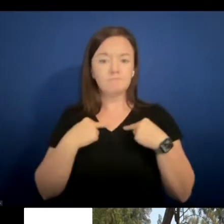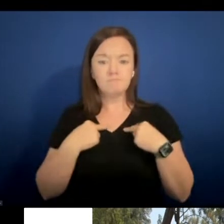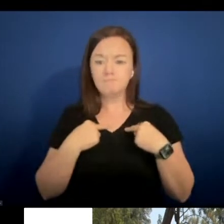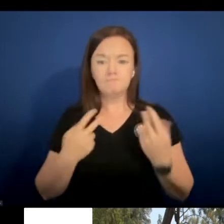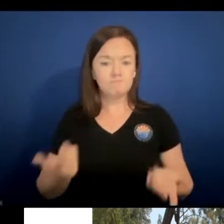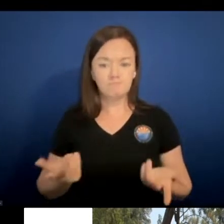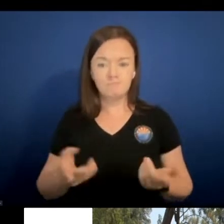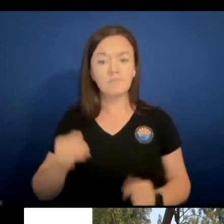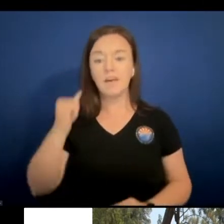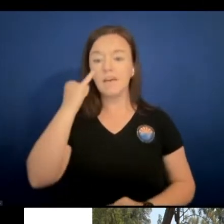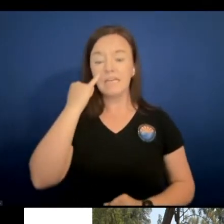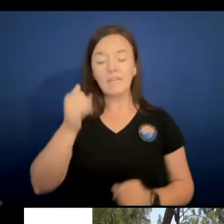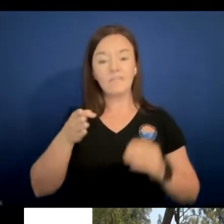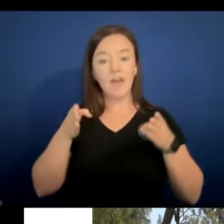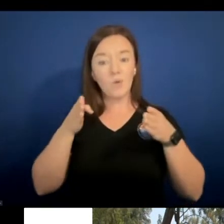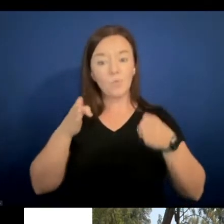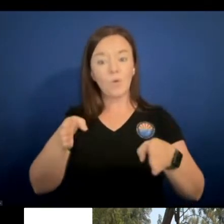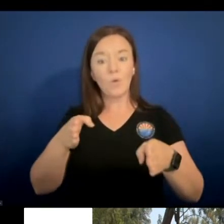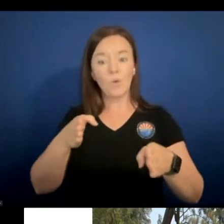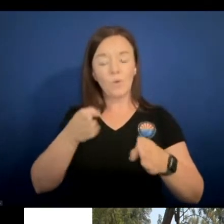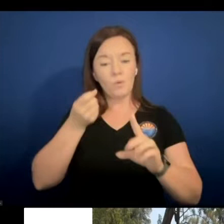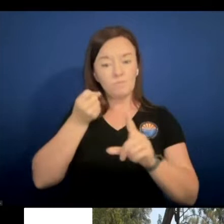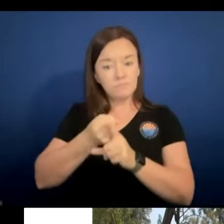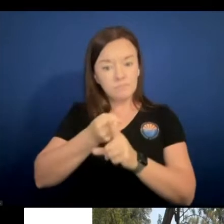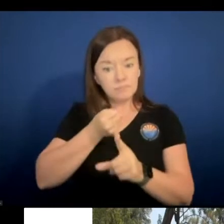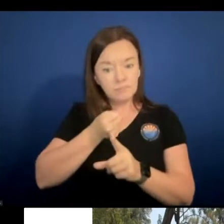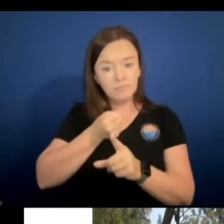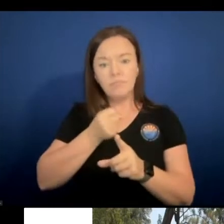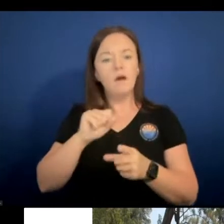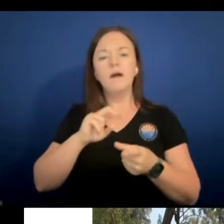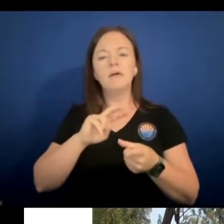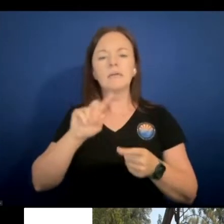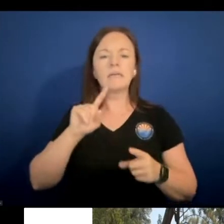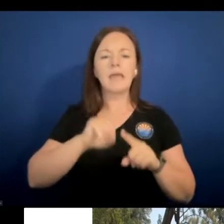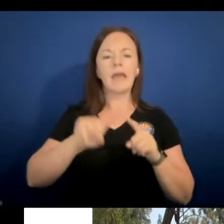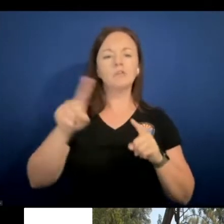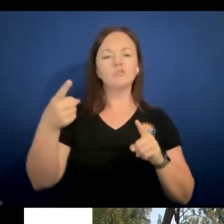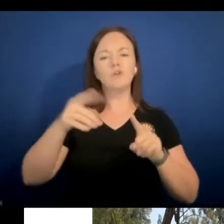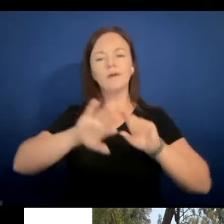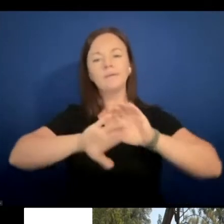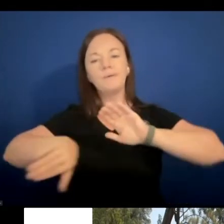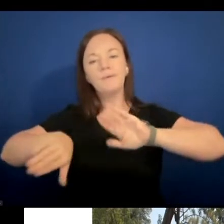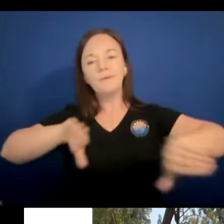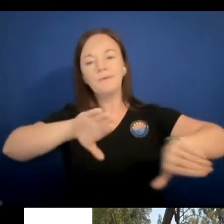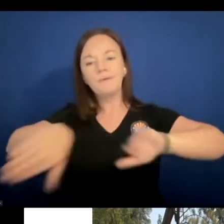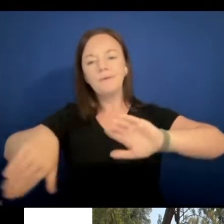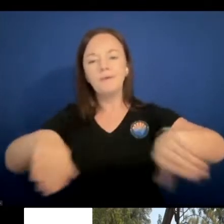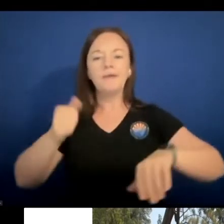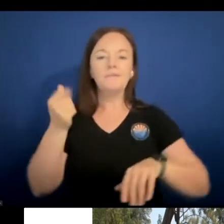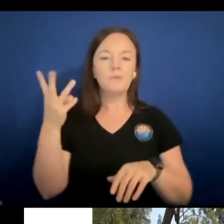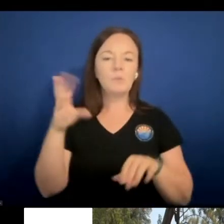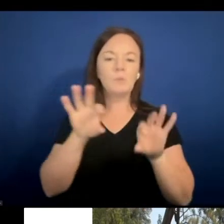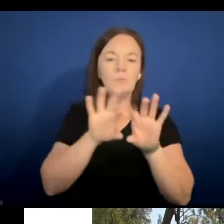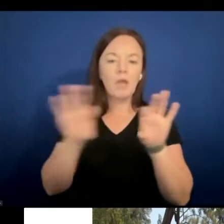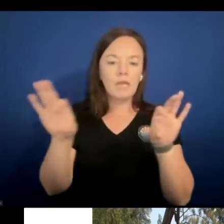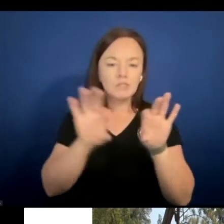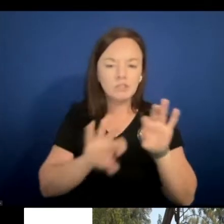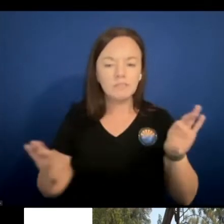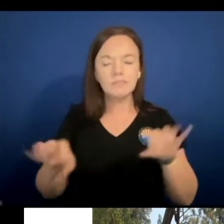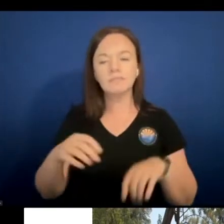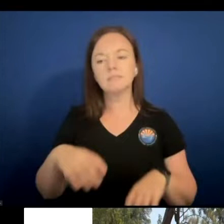road gets impacted, it is not that you can just move a few twigs or a few 6-inch